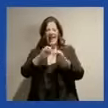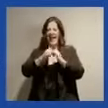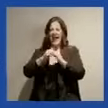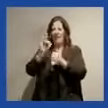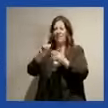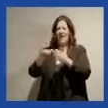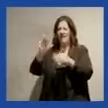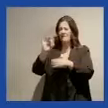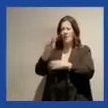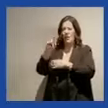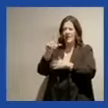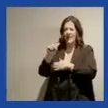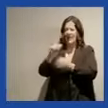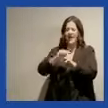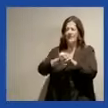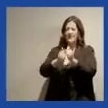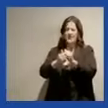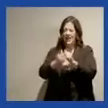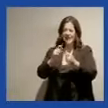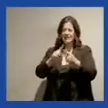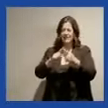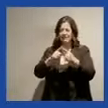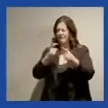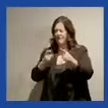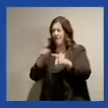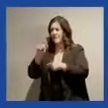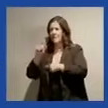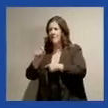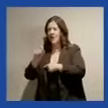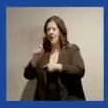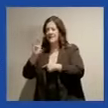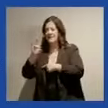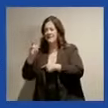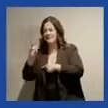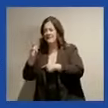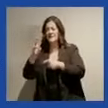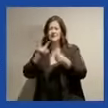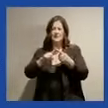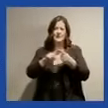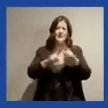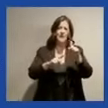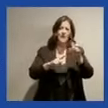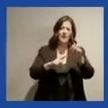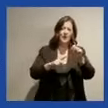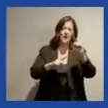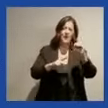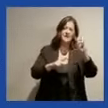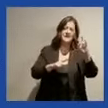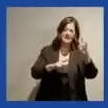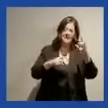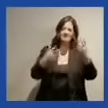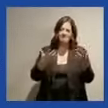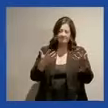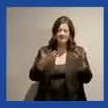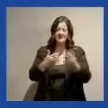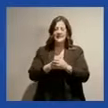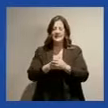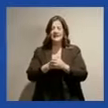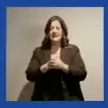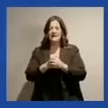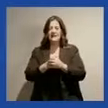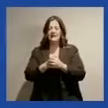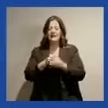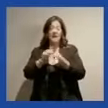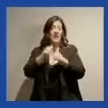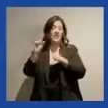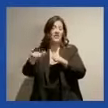to explain exactly why the COLA went up, but it has. We also driving down, as you recall, and that was in the January budget, $8.4 billion